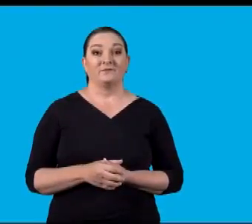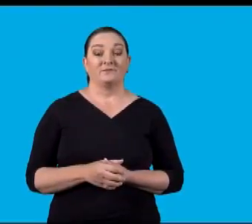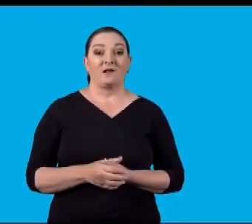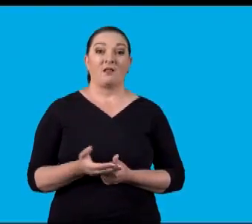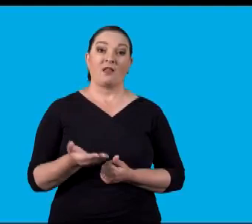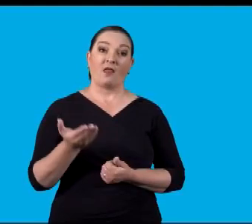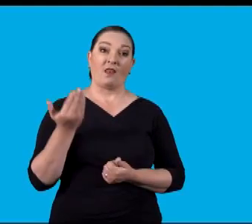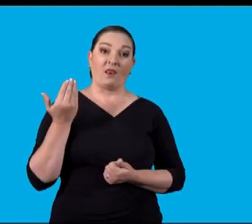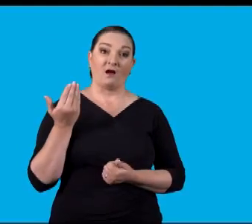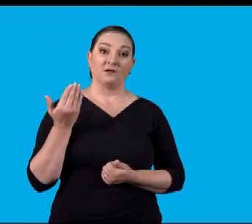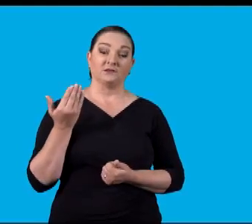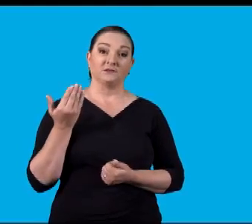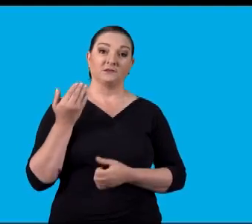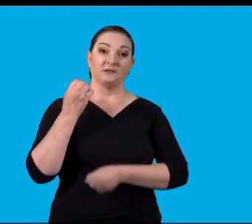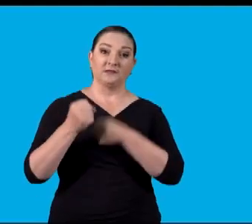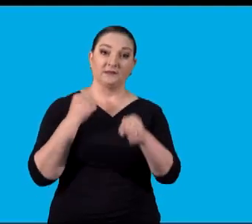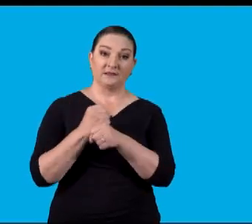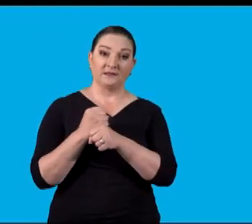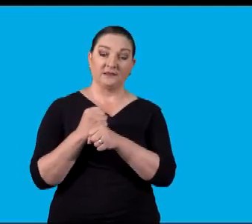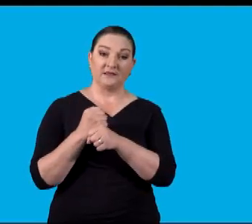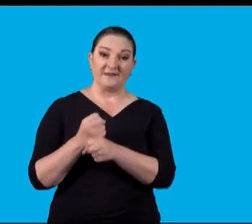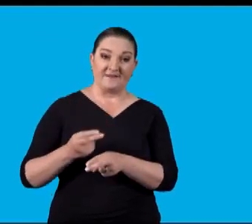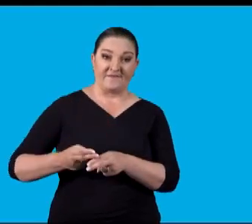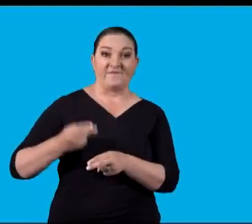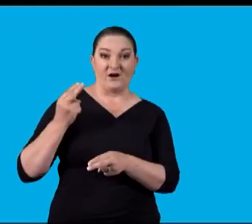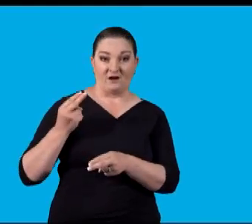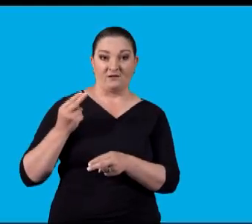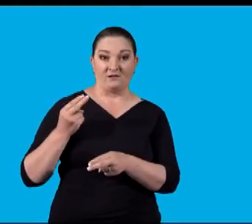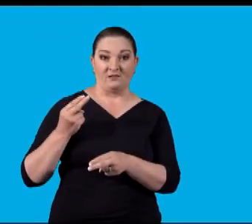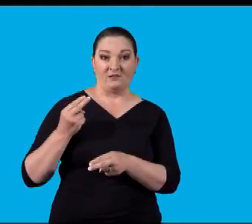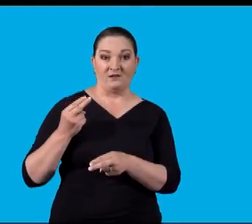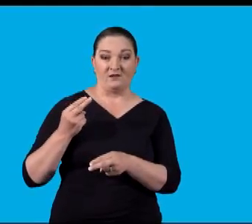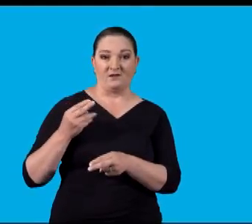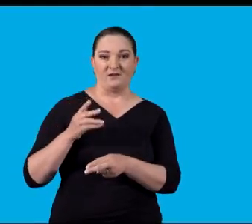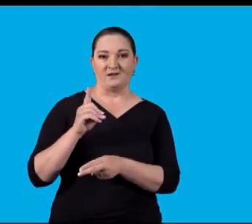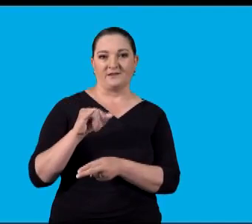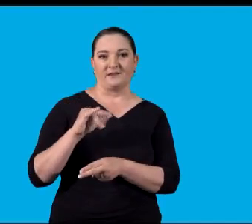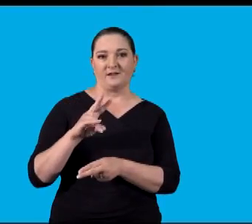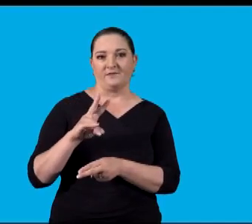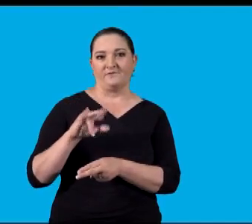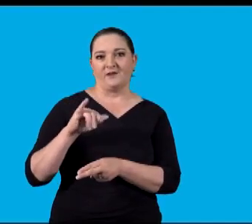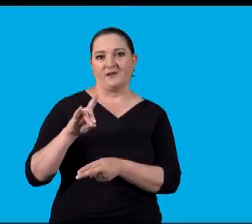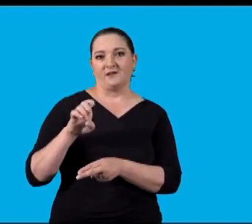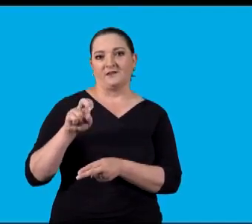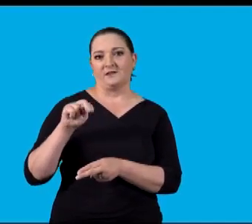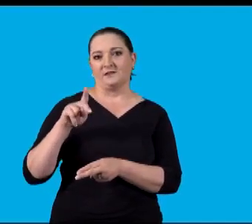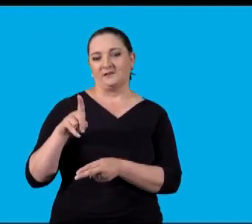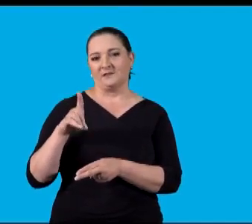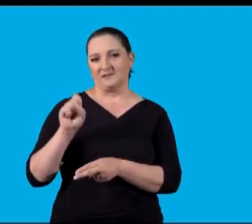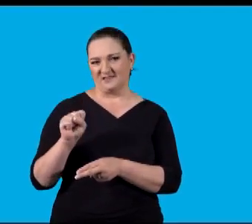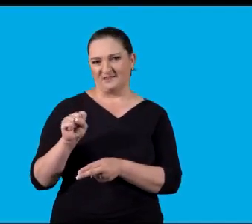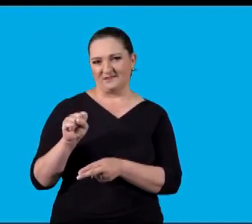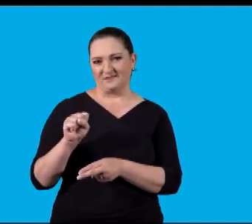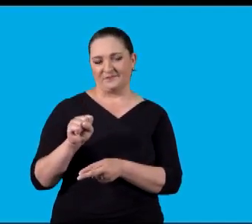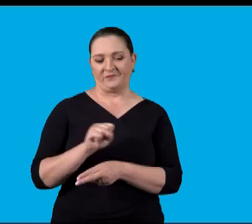last year's final, okay, last year's final dividends. Where do we get